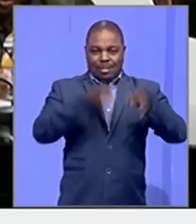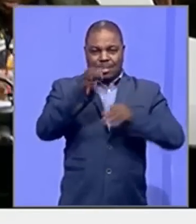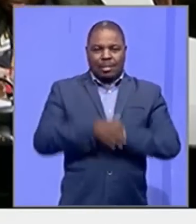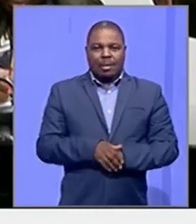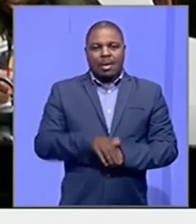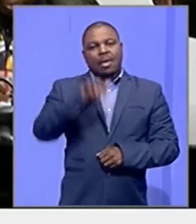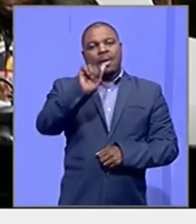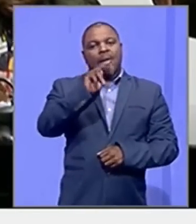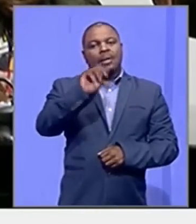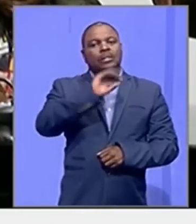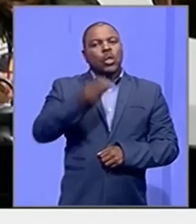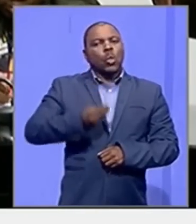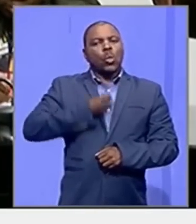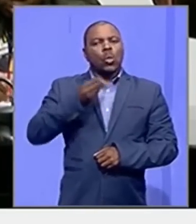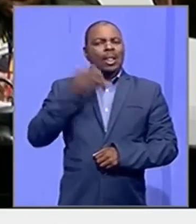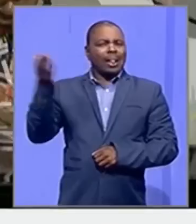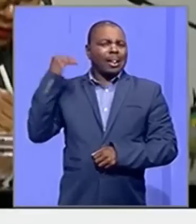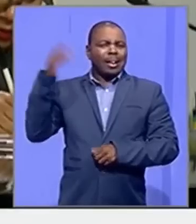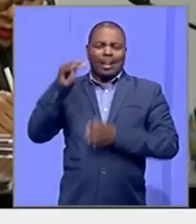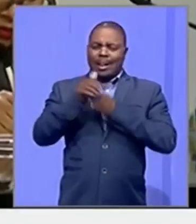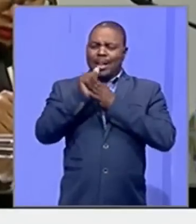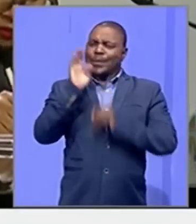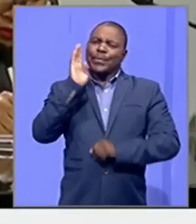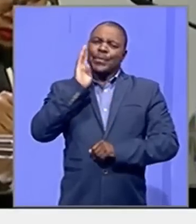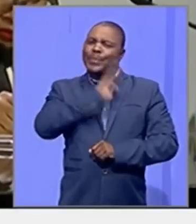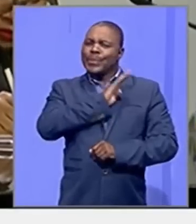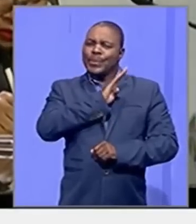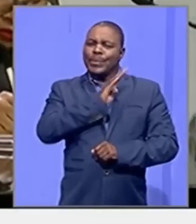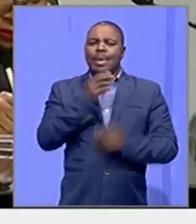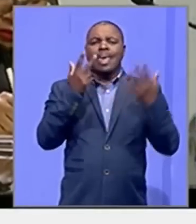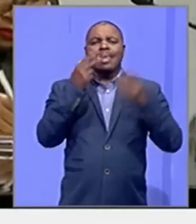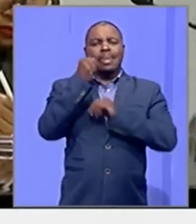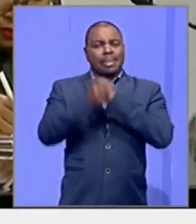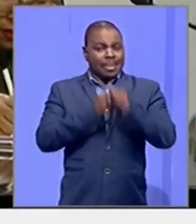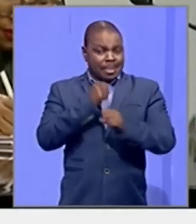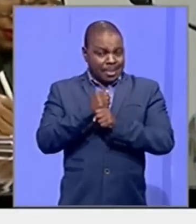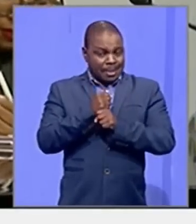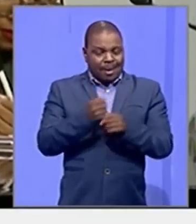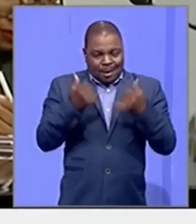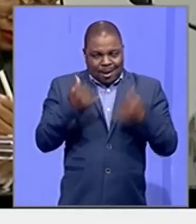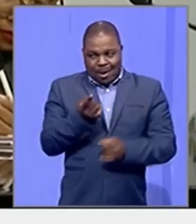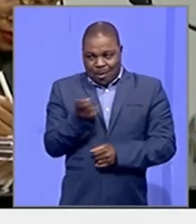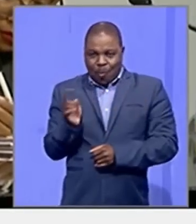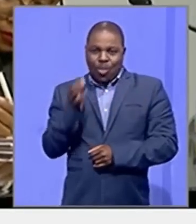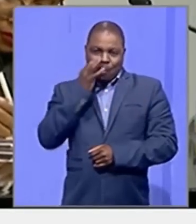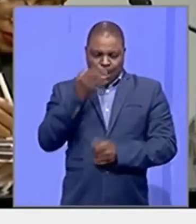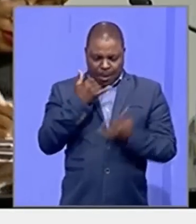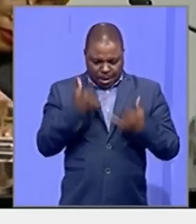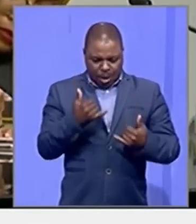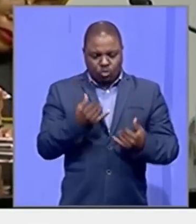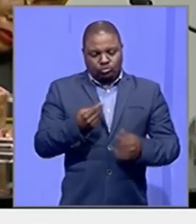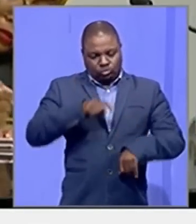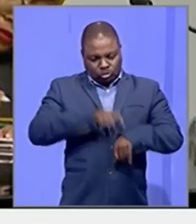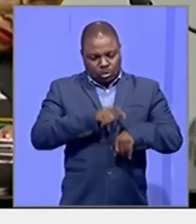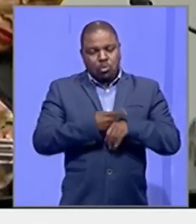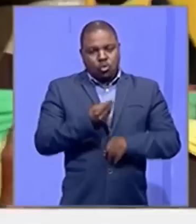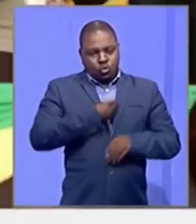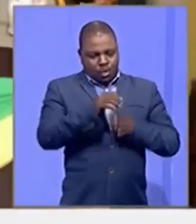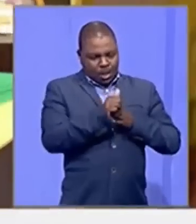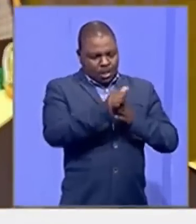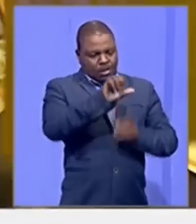ba ANC ke gale sena boetapele tekano ya mengwaga e seswai ba re ke nako ya gore baswa ba etenaga ye pele baswa ba re